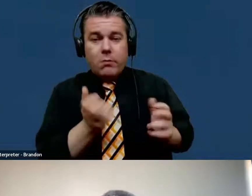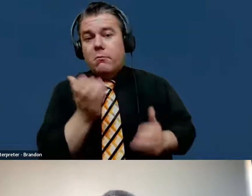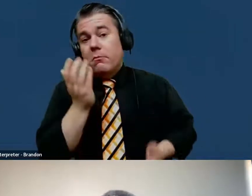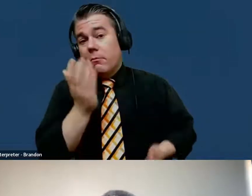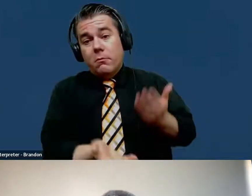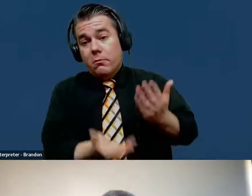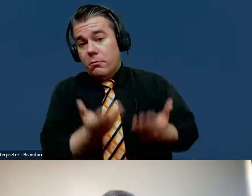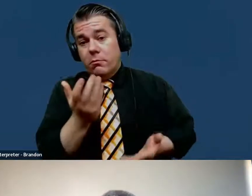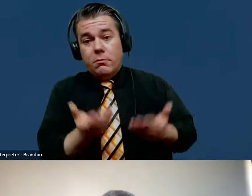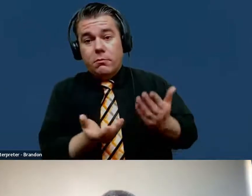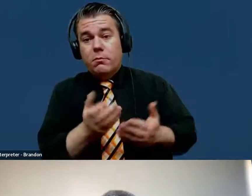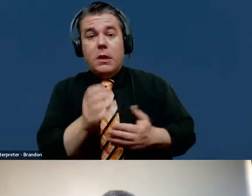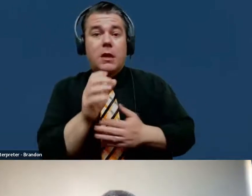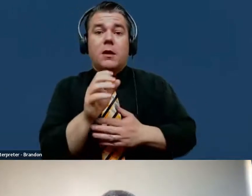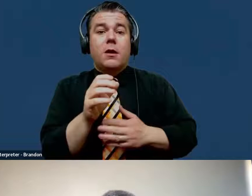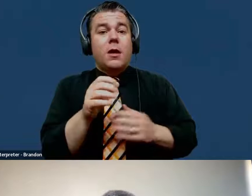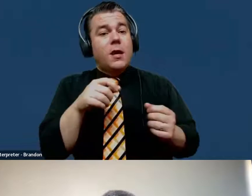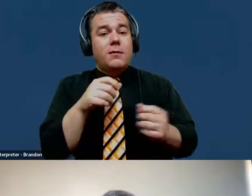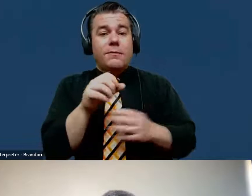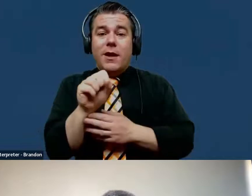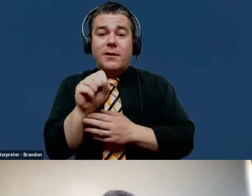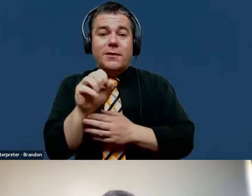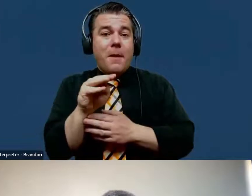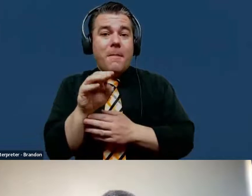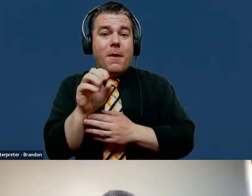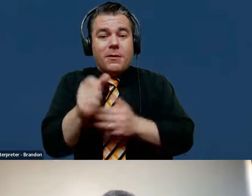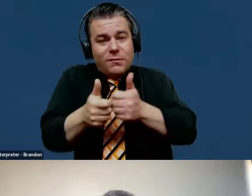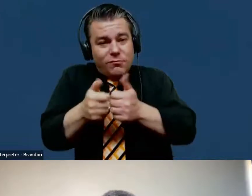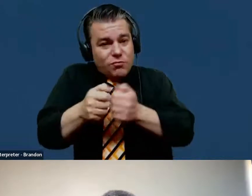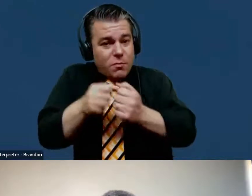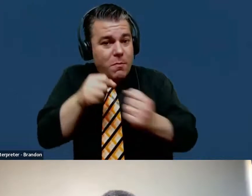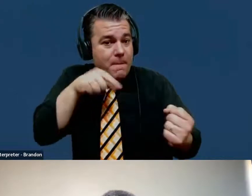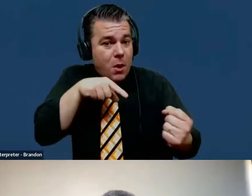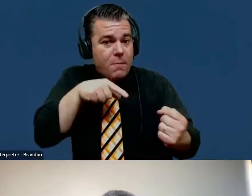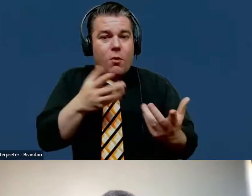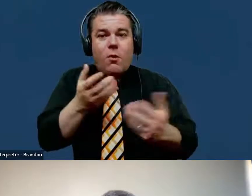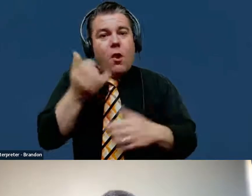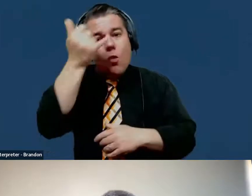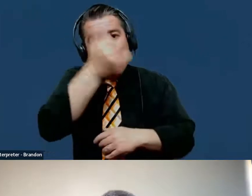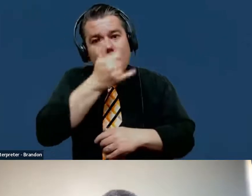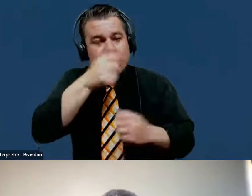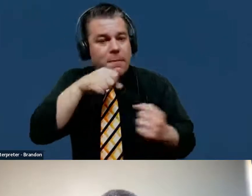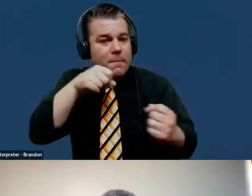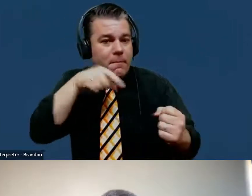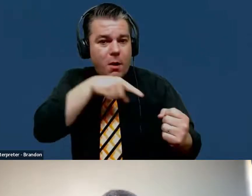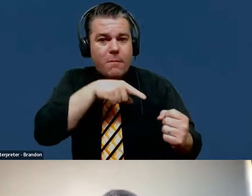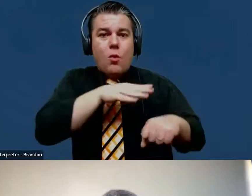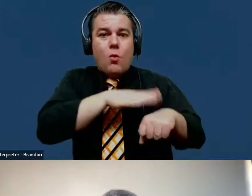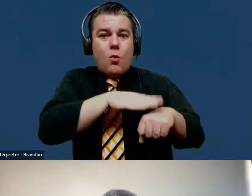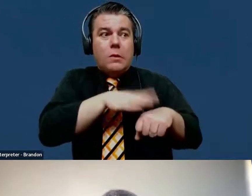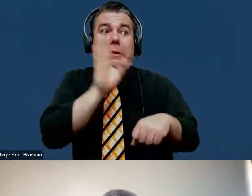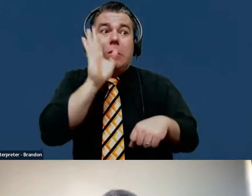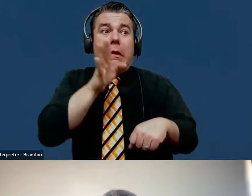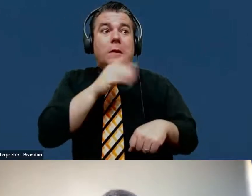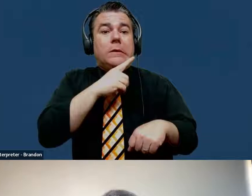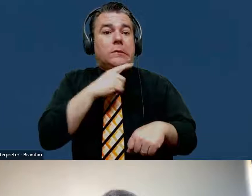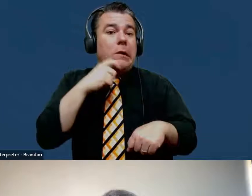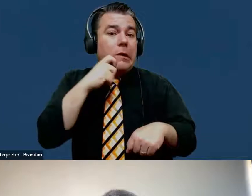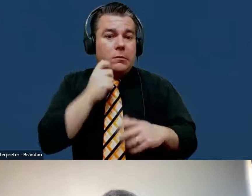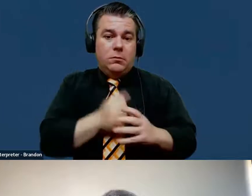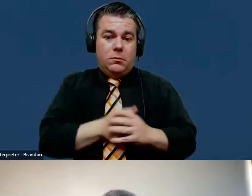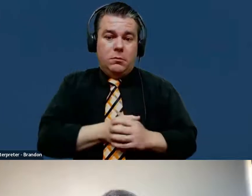just an SMS could be sent, or just a WhatsApp warning that there will be a drought coming,